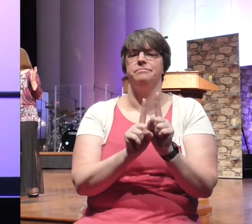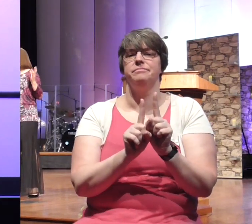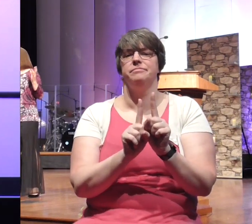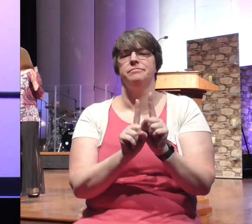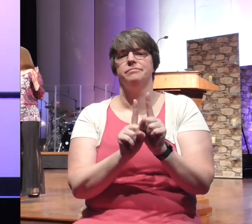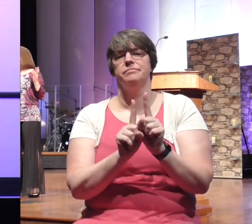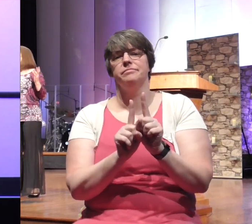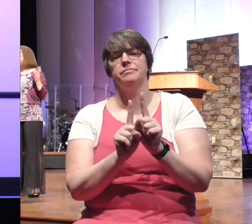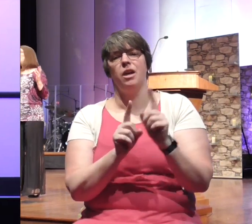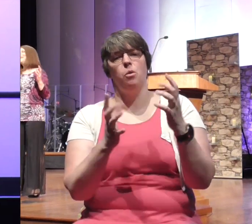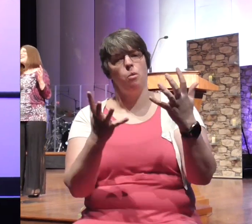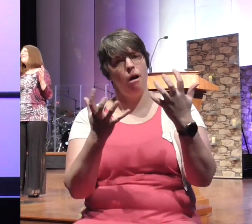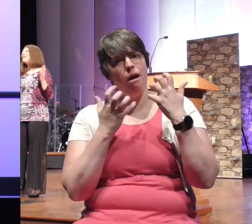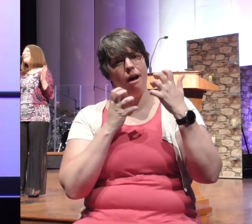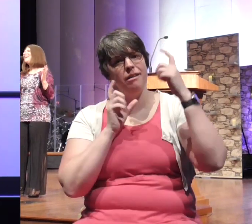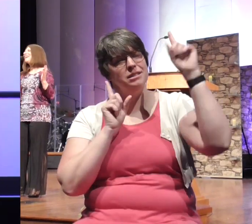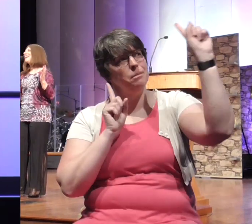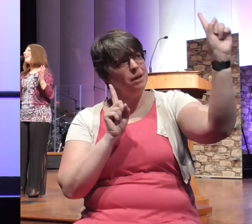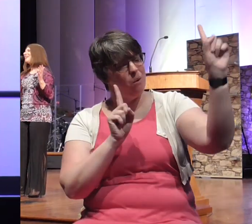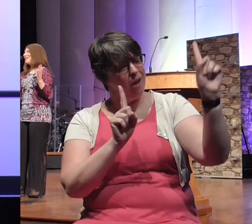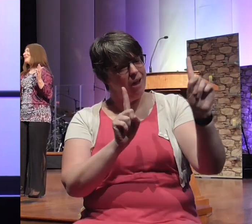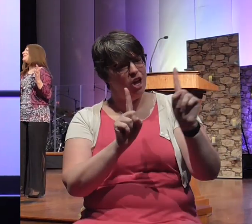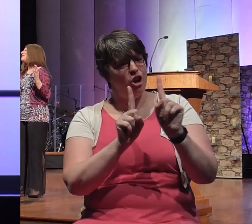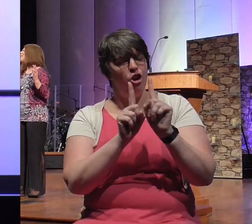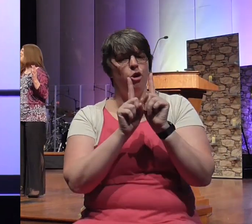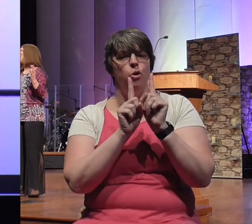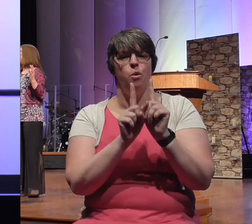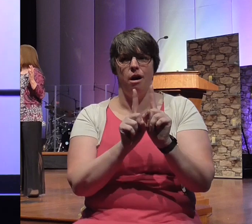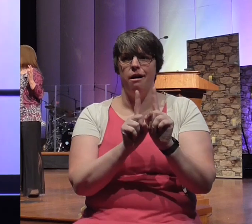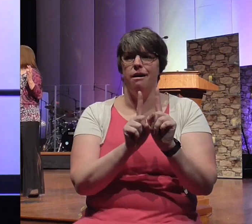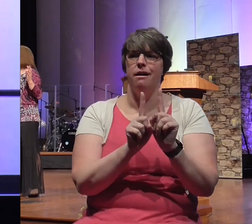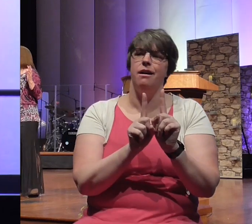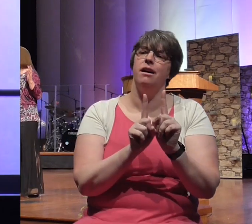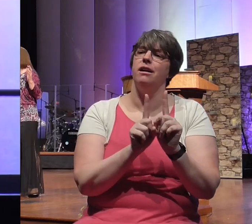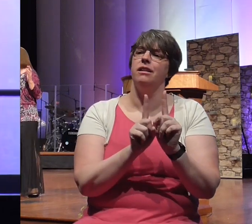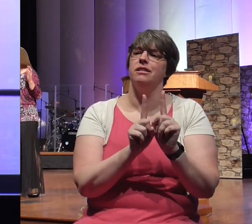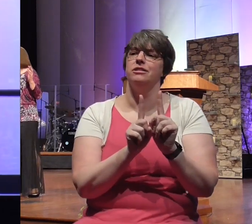are. I wanna be where you